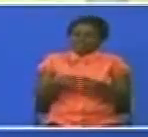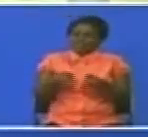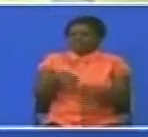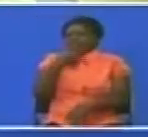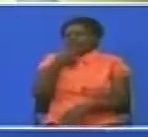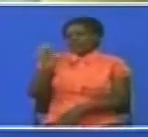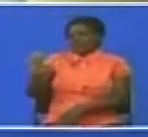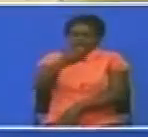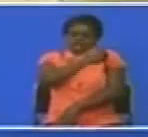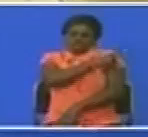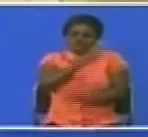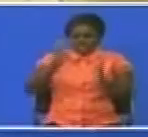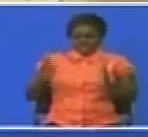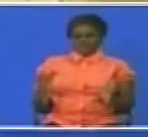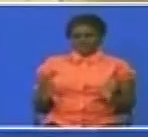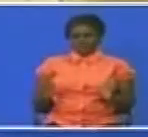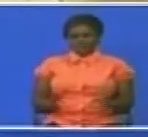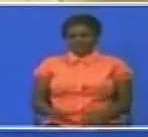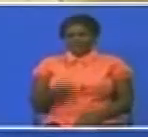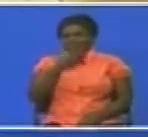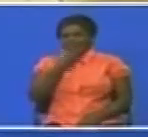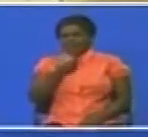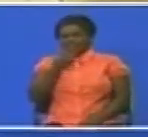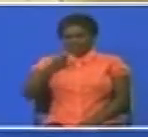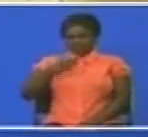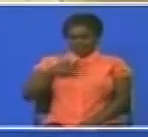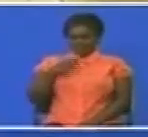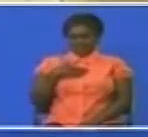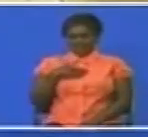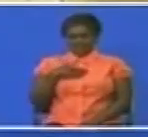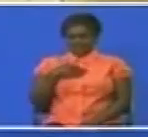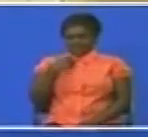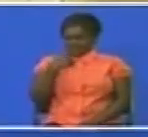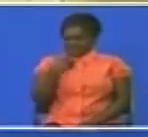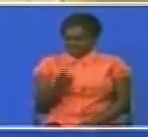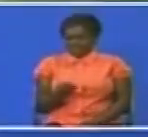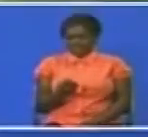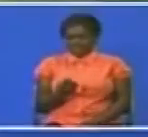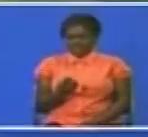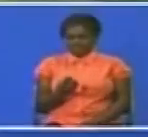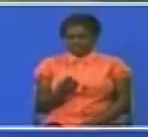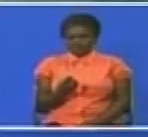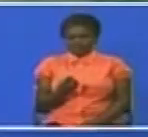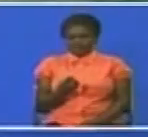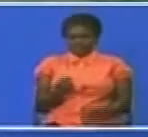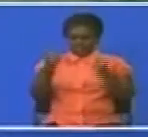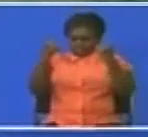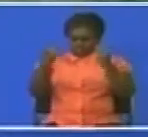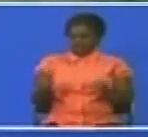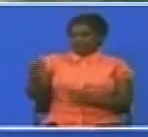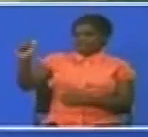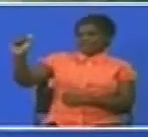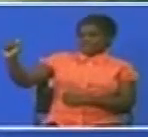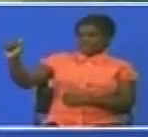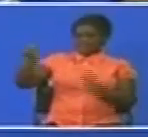a doctor. My father, who has inspired me, my role model, my icon. With a strong A minus